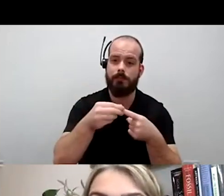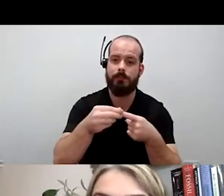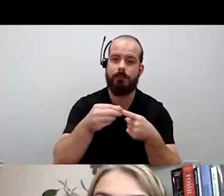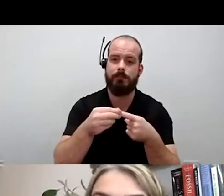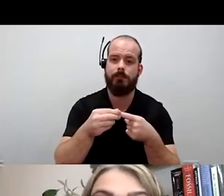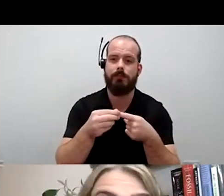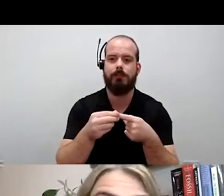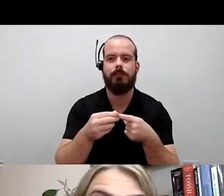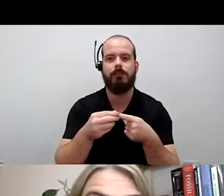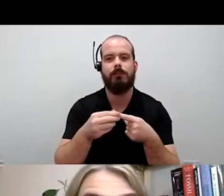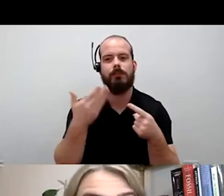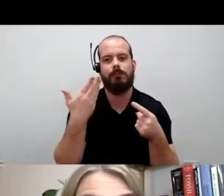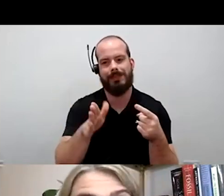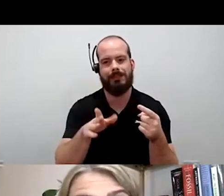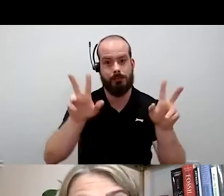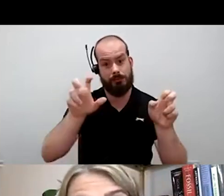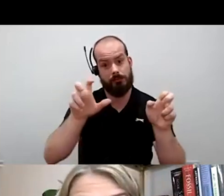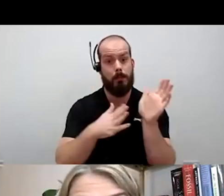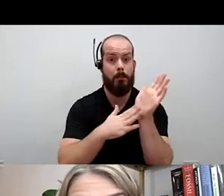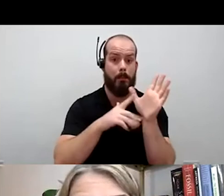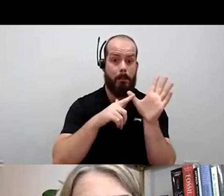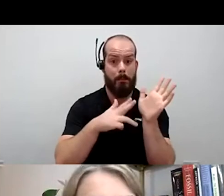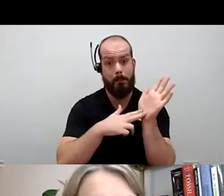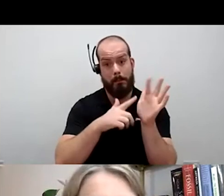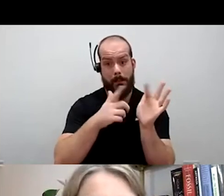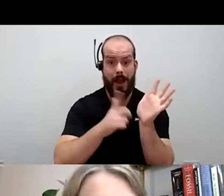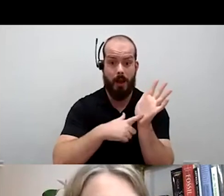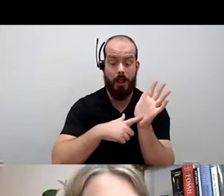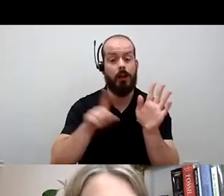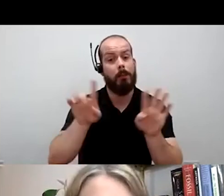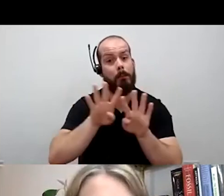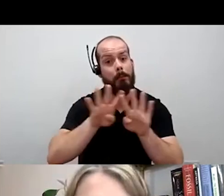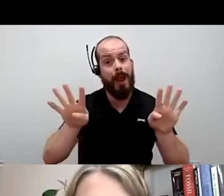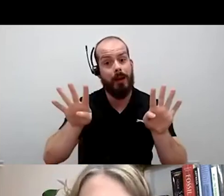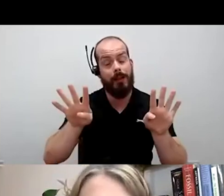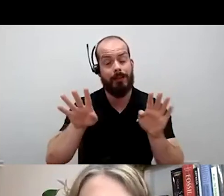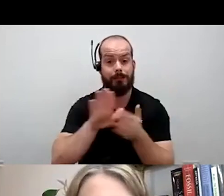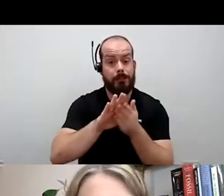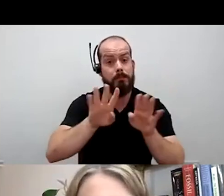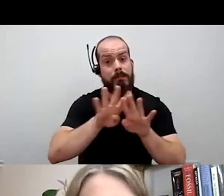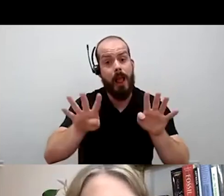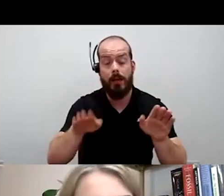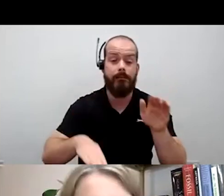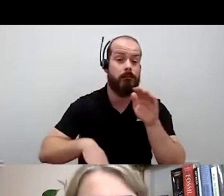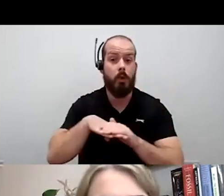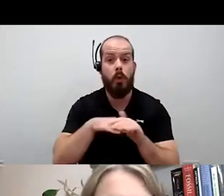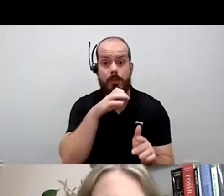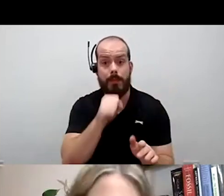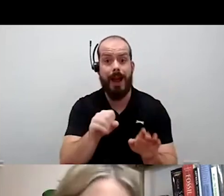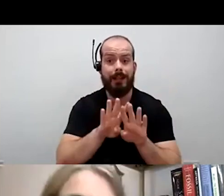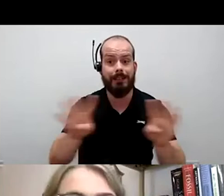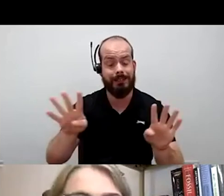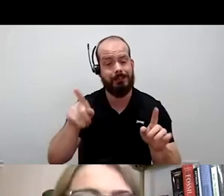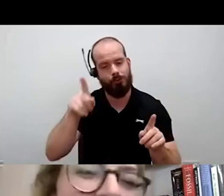is sometimes known as a manel, or a panel full of men. I don't actually know what the German word is for manel. I'd be very interested to know. I'm sure it's